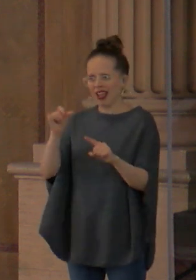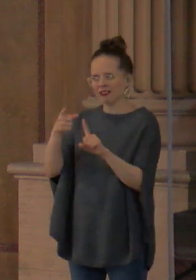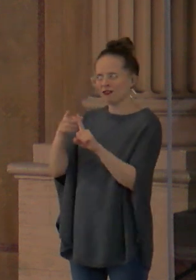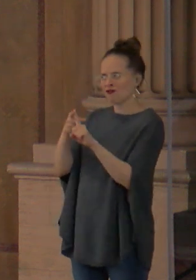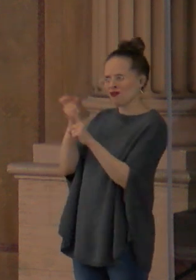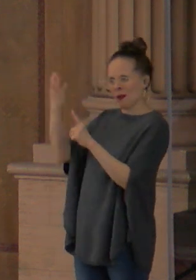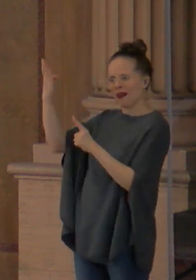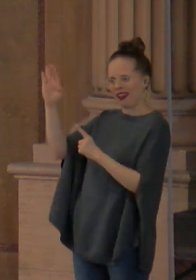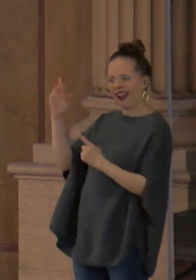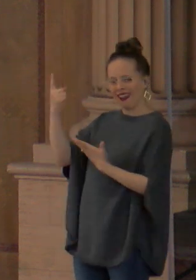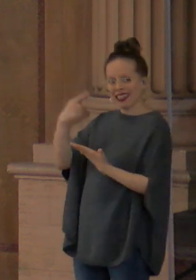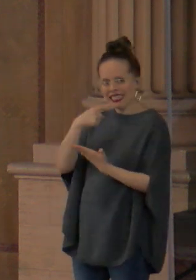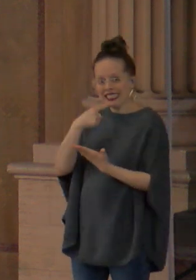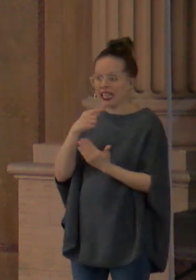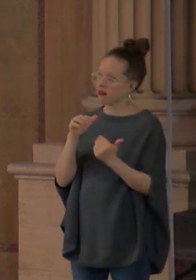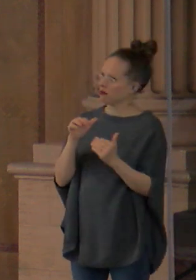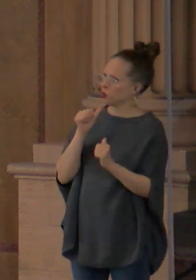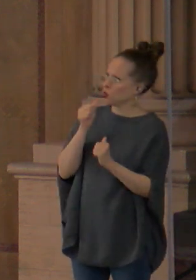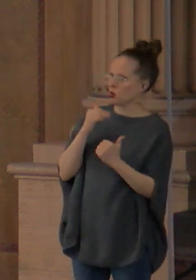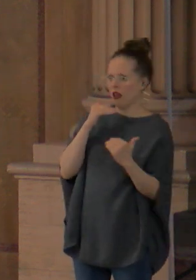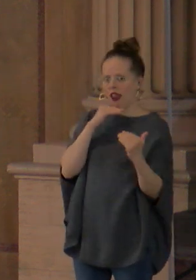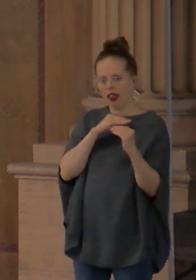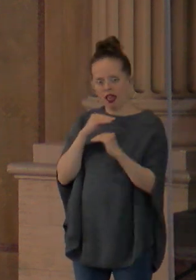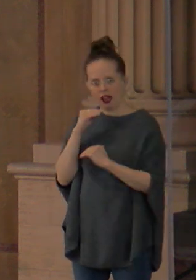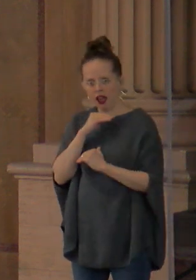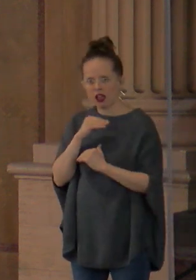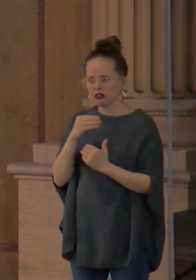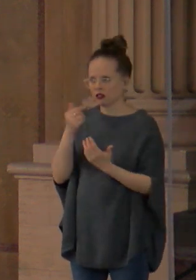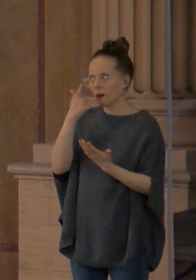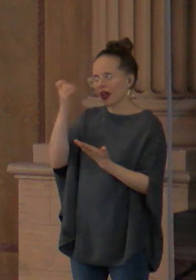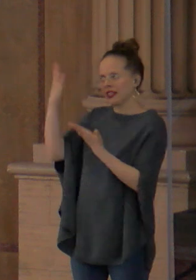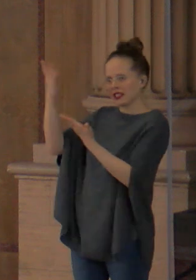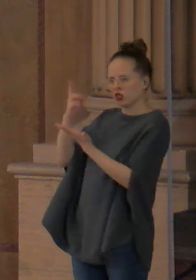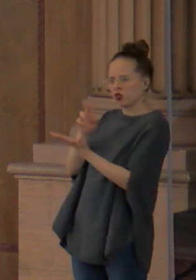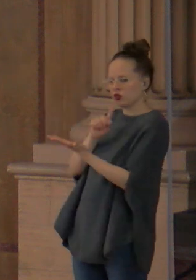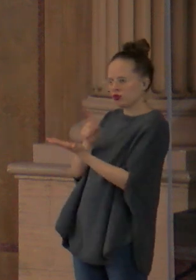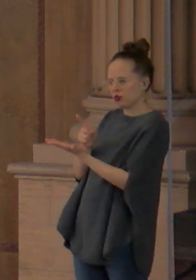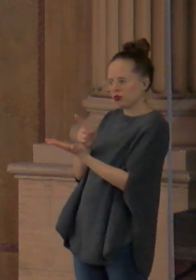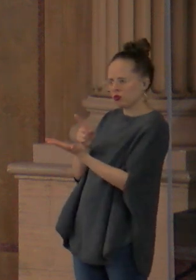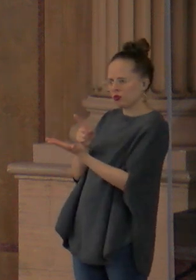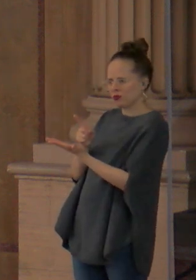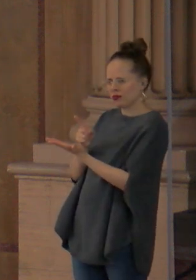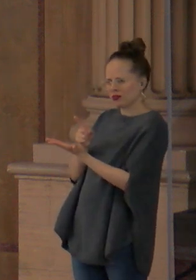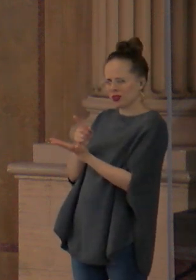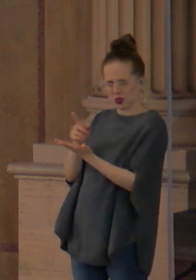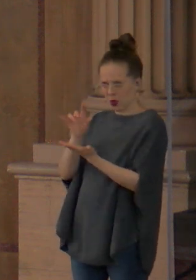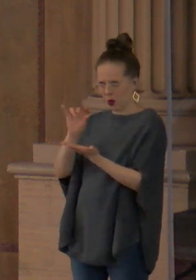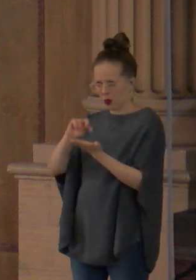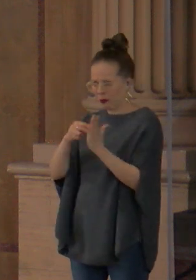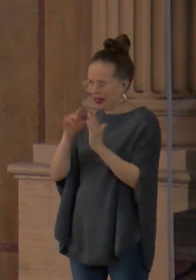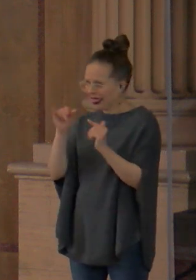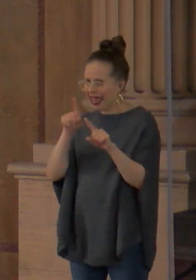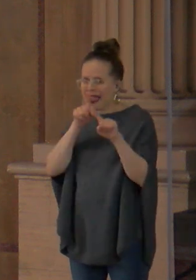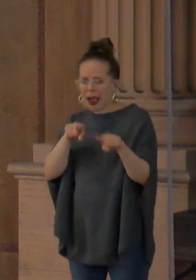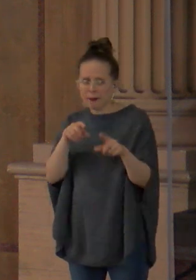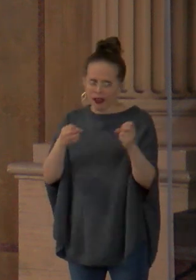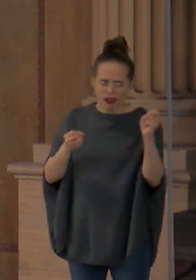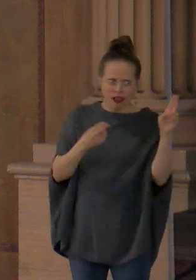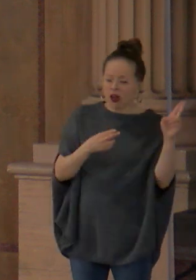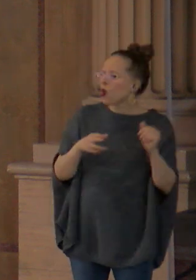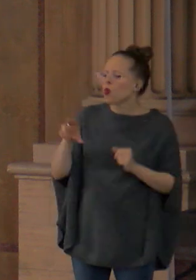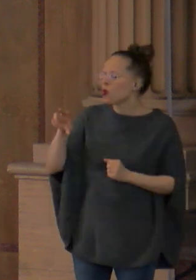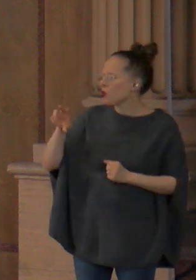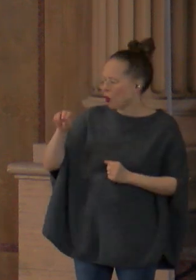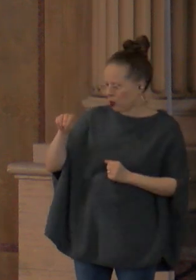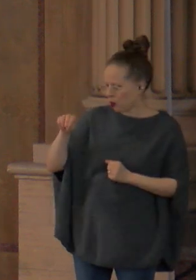God said, don't lie because he's true. And he didn't cease to be true when the Lord came. And so that command didn't go away. But even when it comes to the